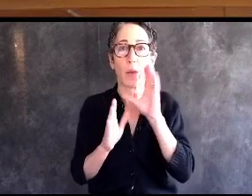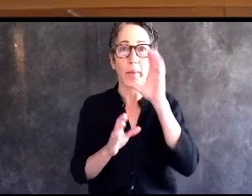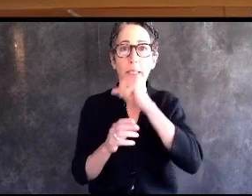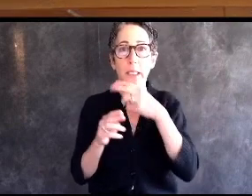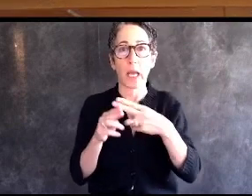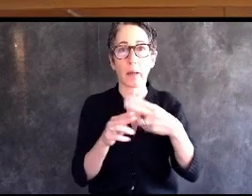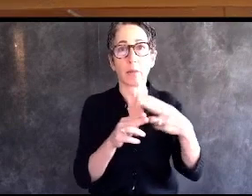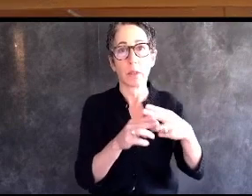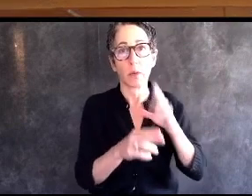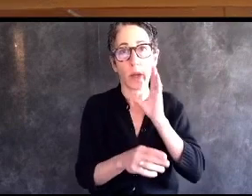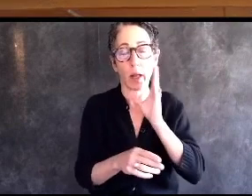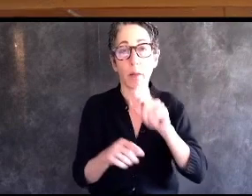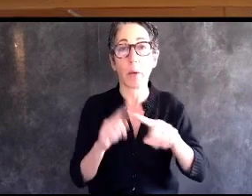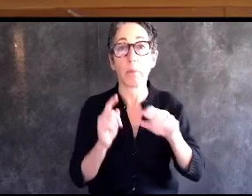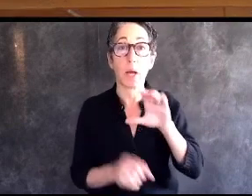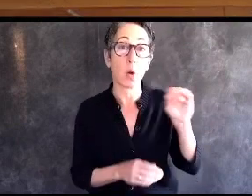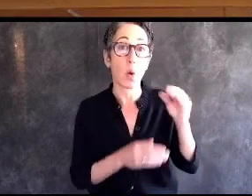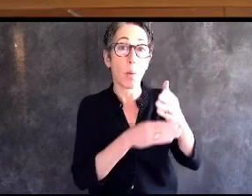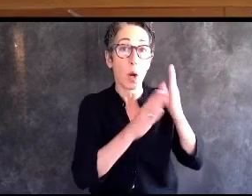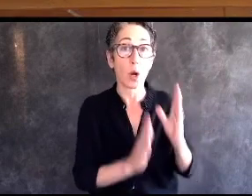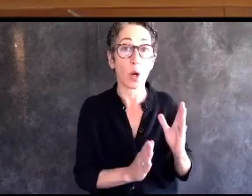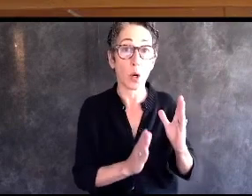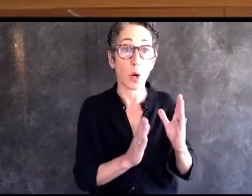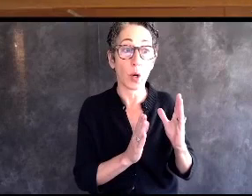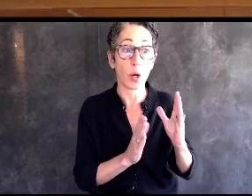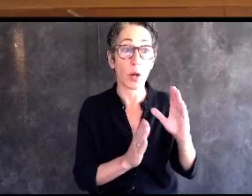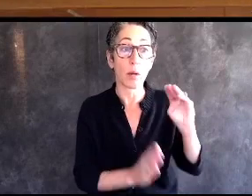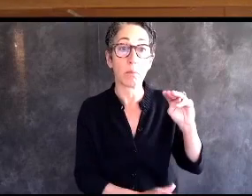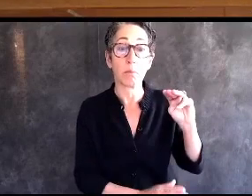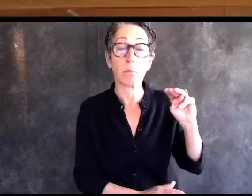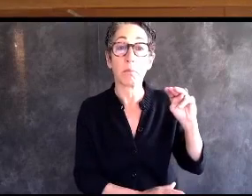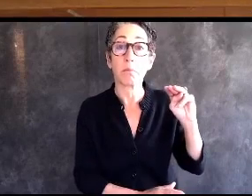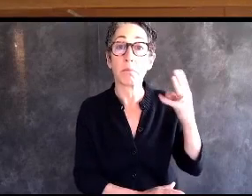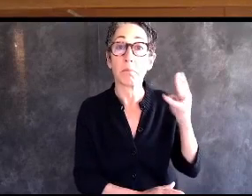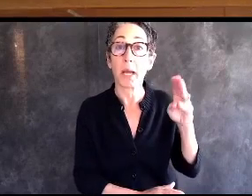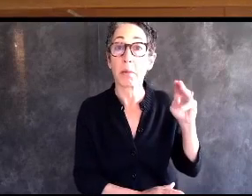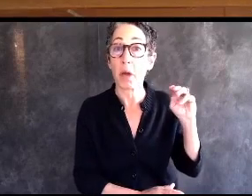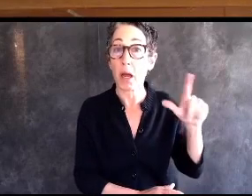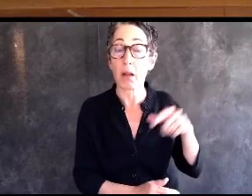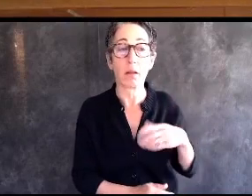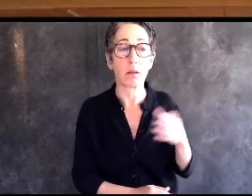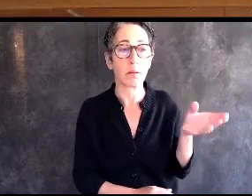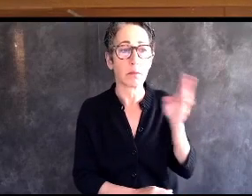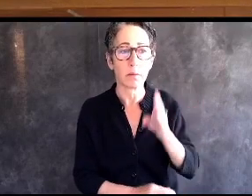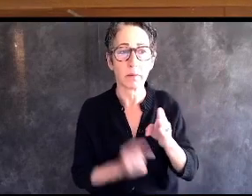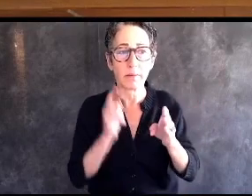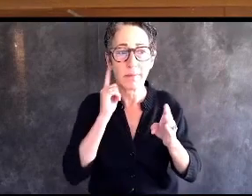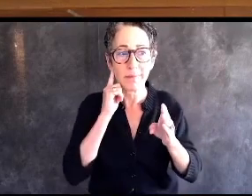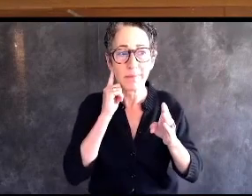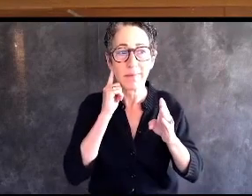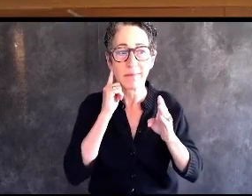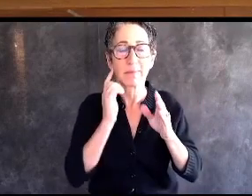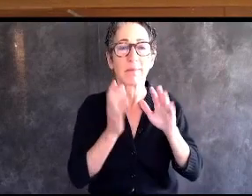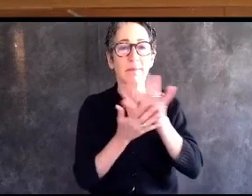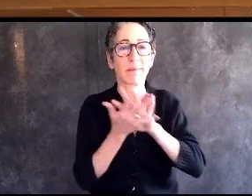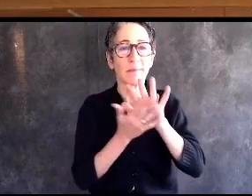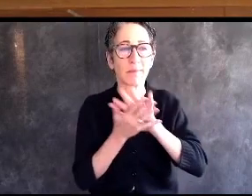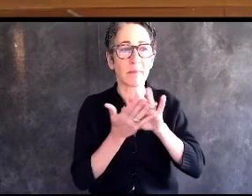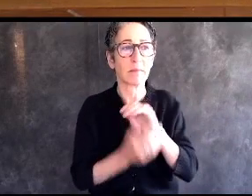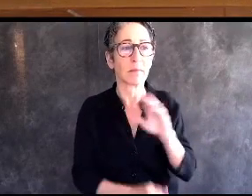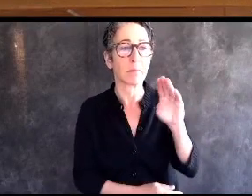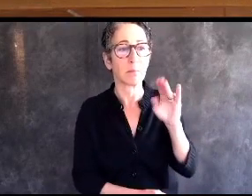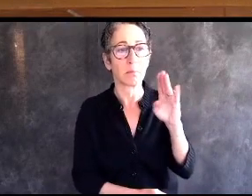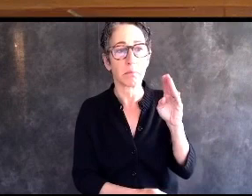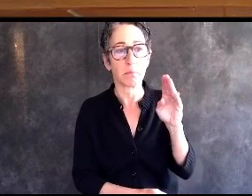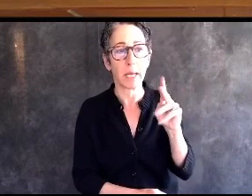but my co-partner in this has been Megan Model, and then her amazing team and mine, Shauna Frazier, Becky Collett,